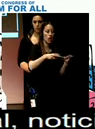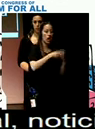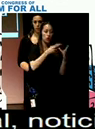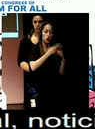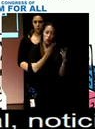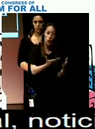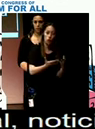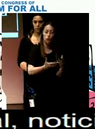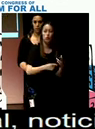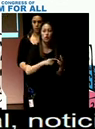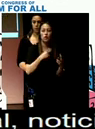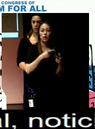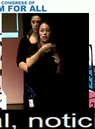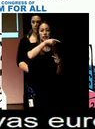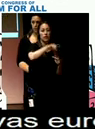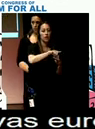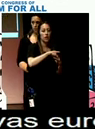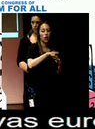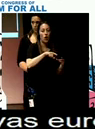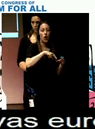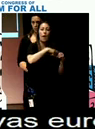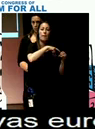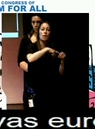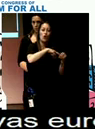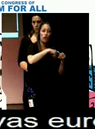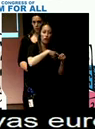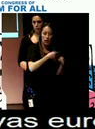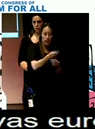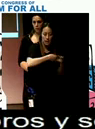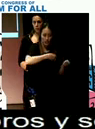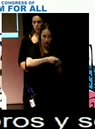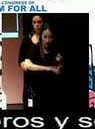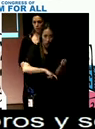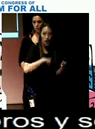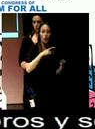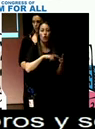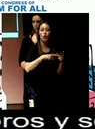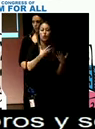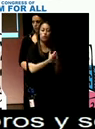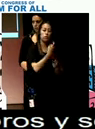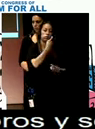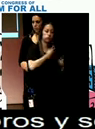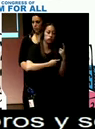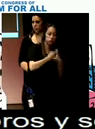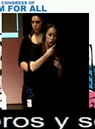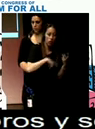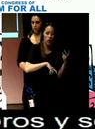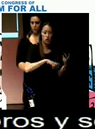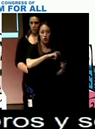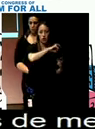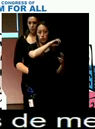gives you general information on what's available in the private area, but no access or no direct contact information or sales